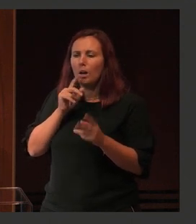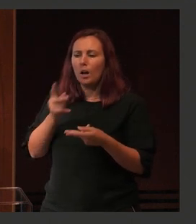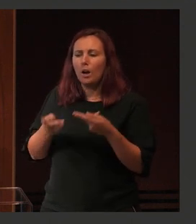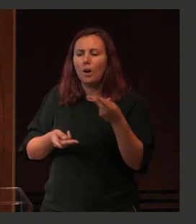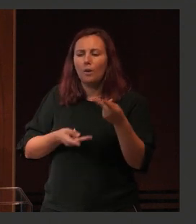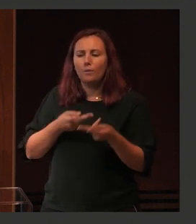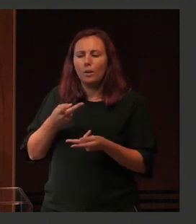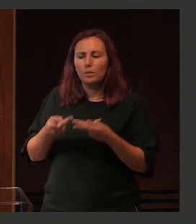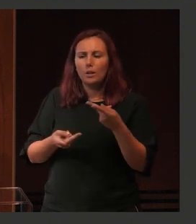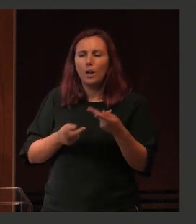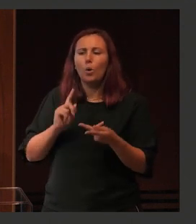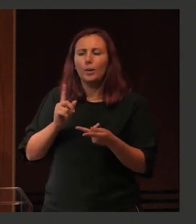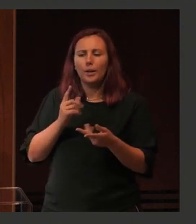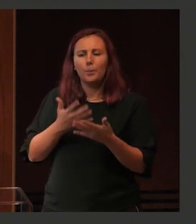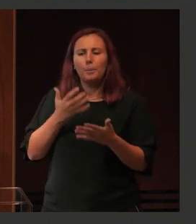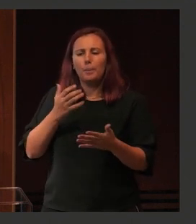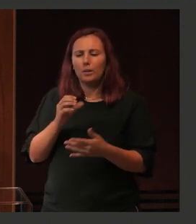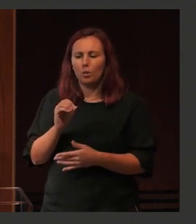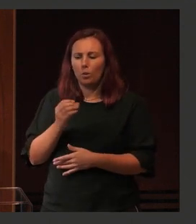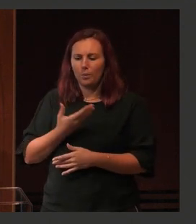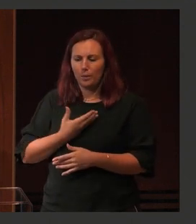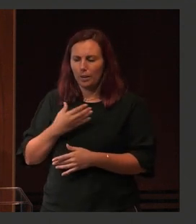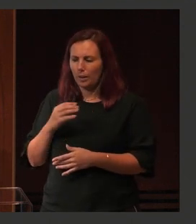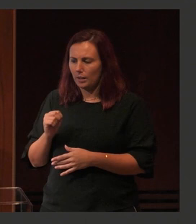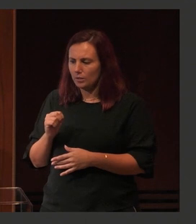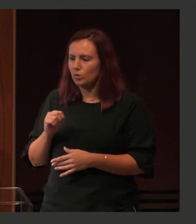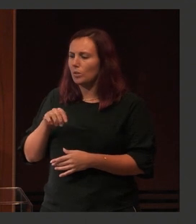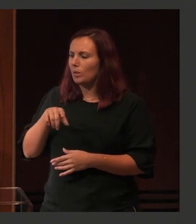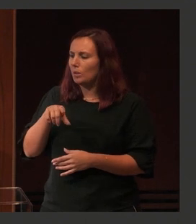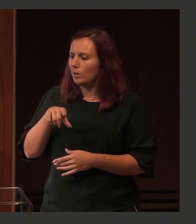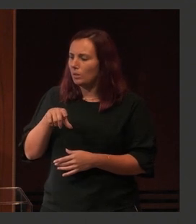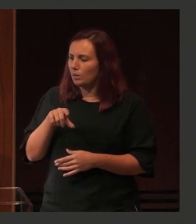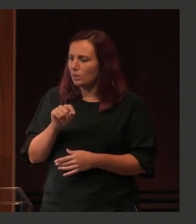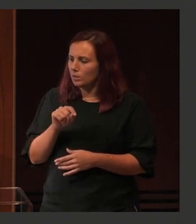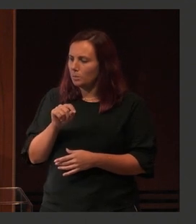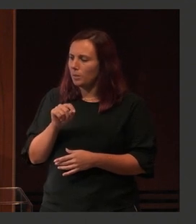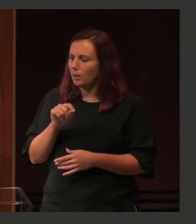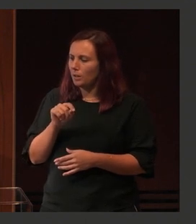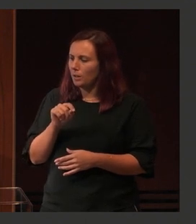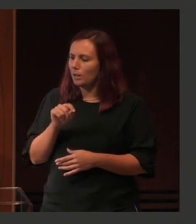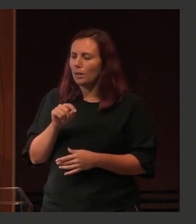also profit in advocacy by doing